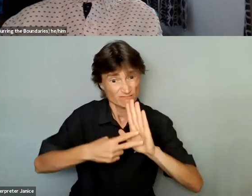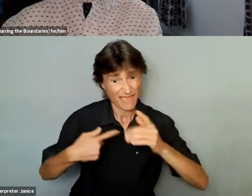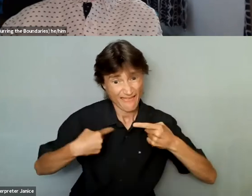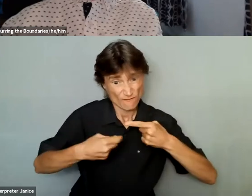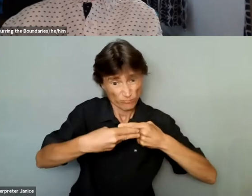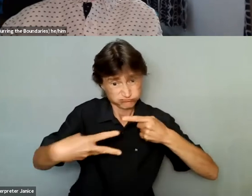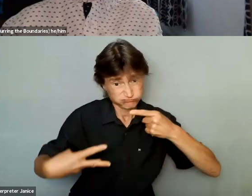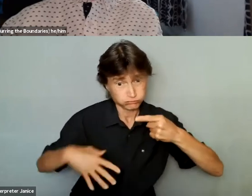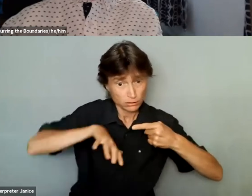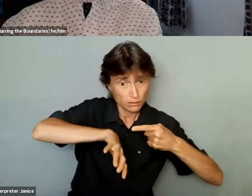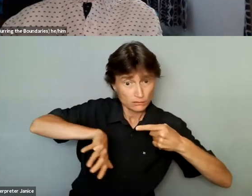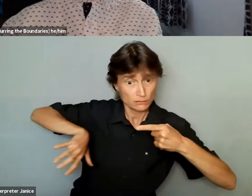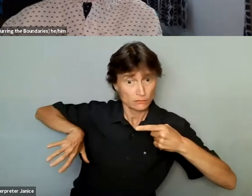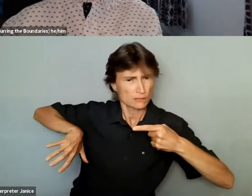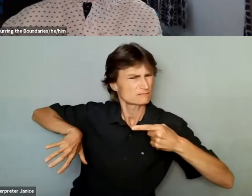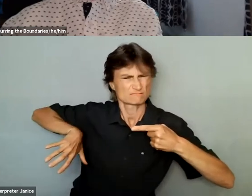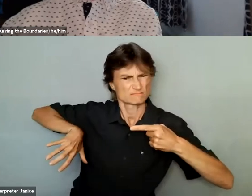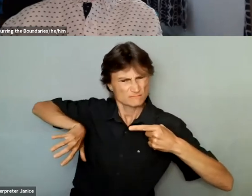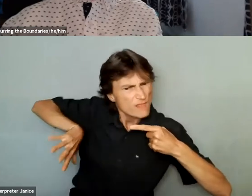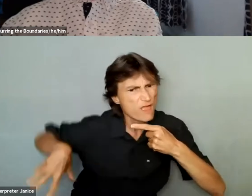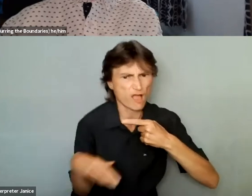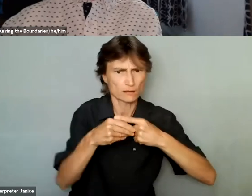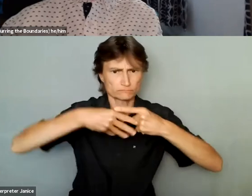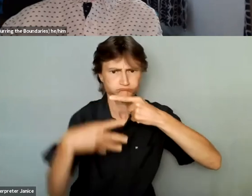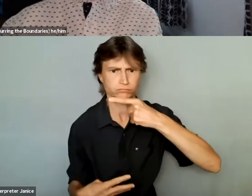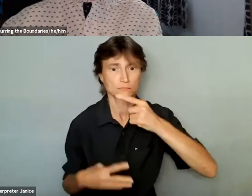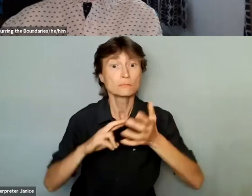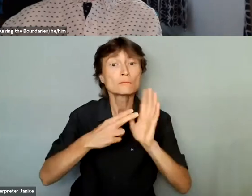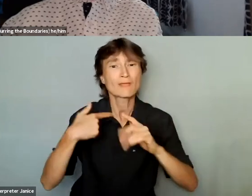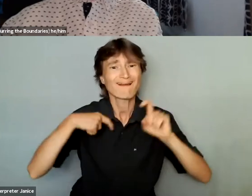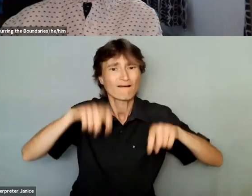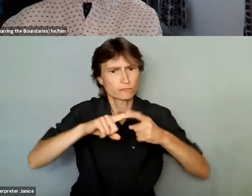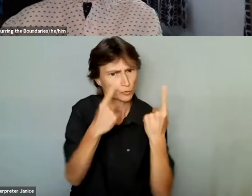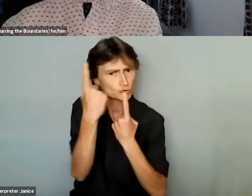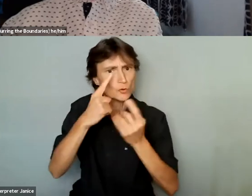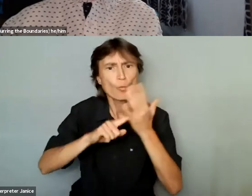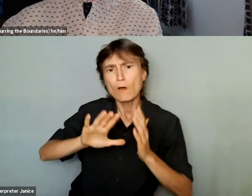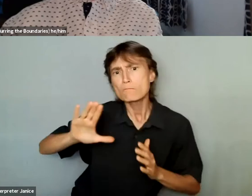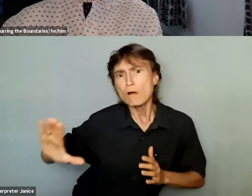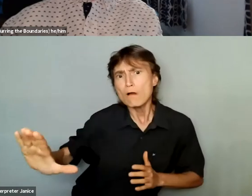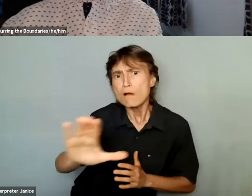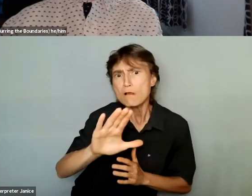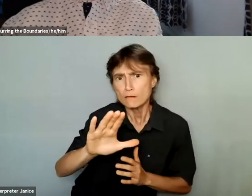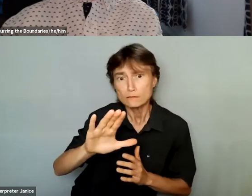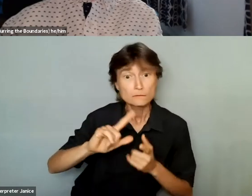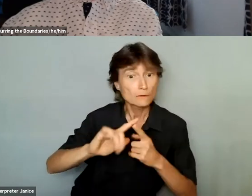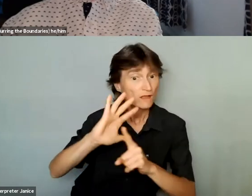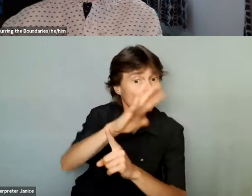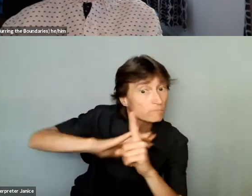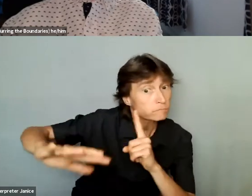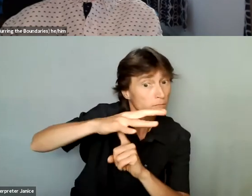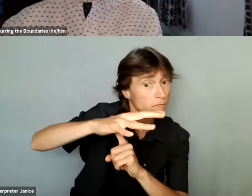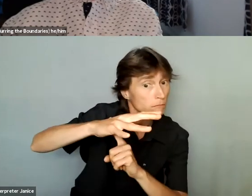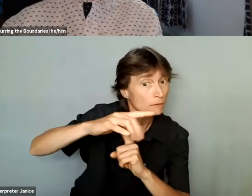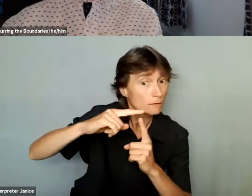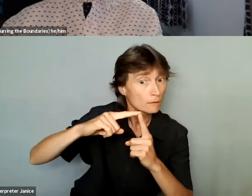can take to move from dependence that's been set up on other people to taking control of the environment, to remove